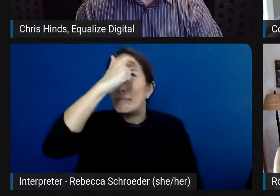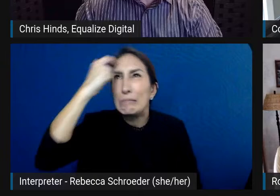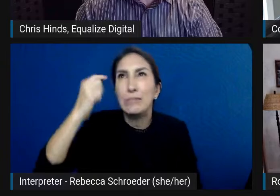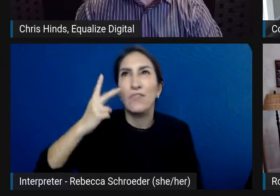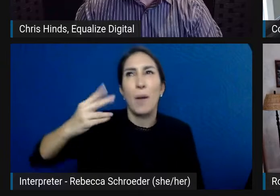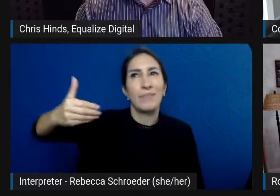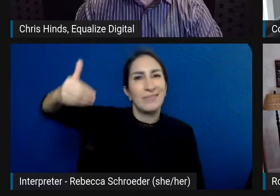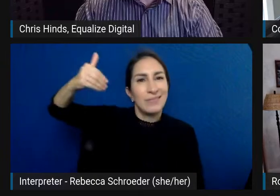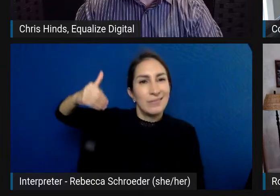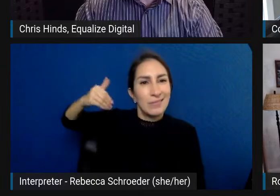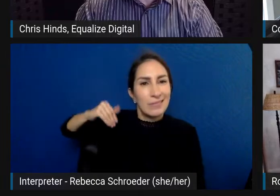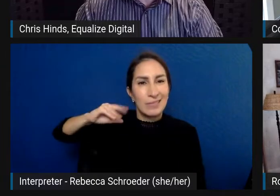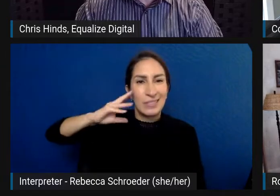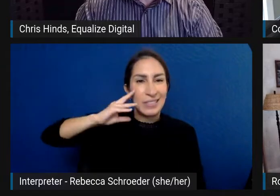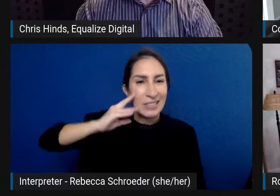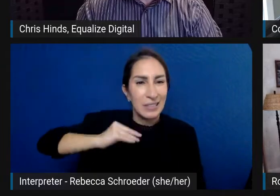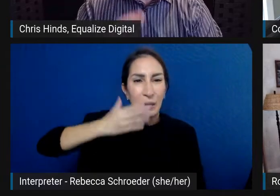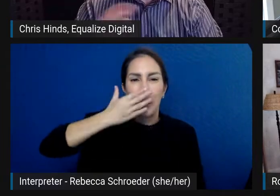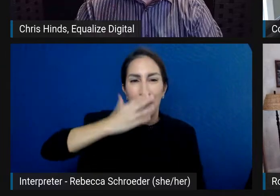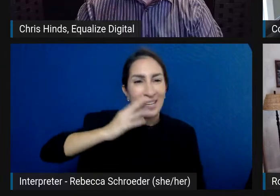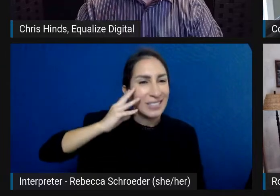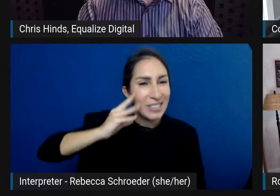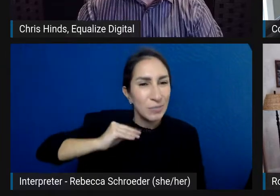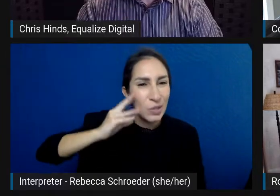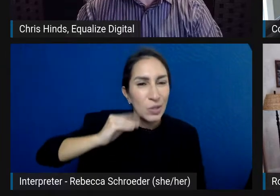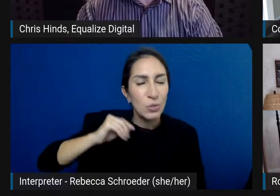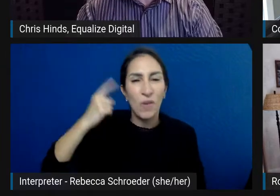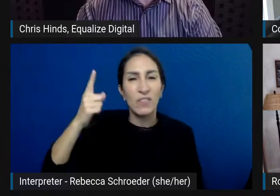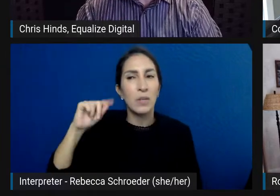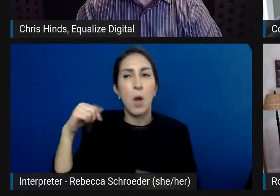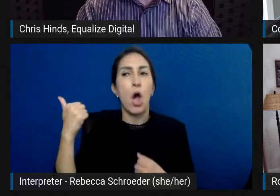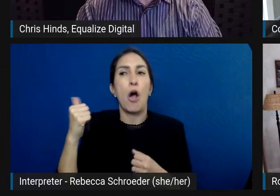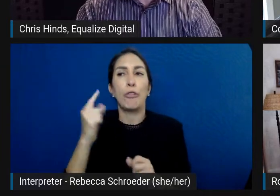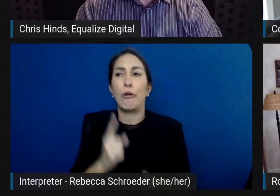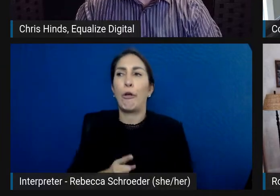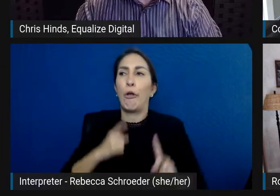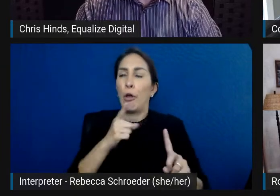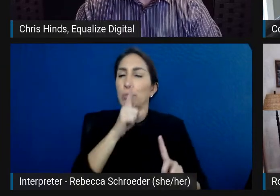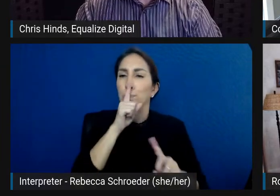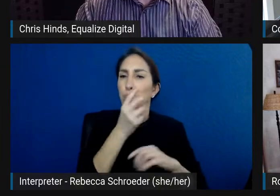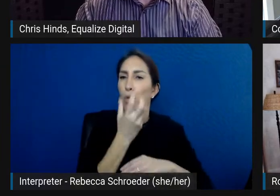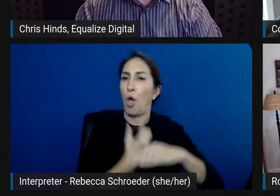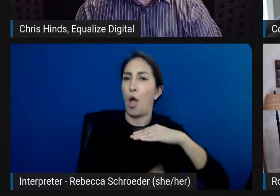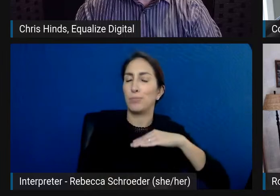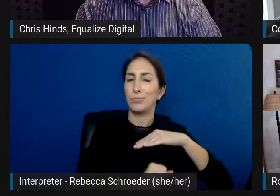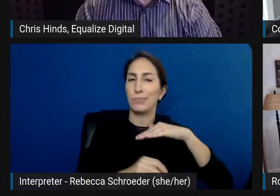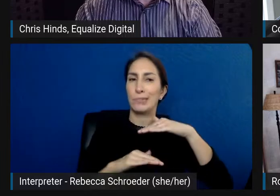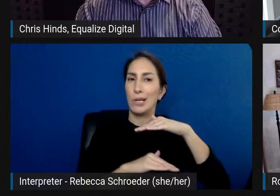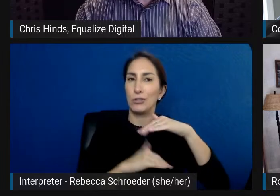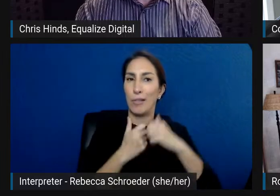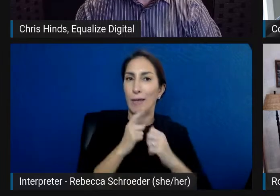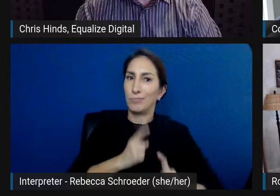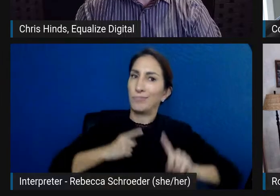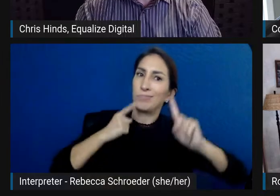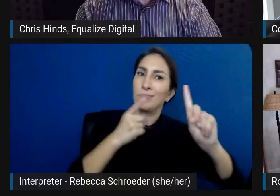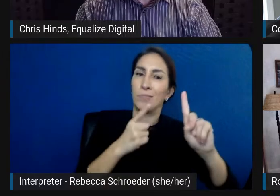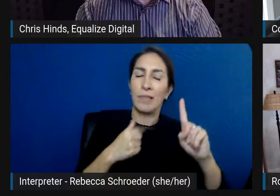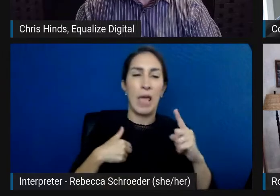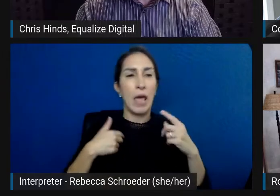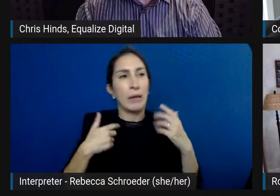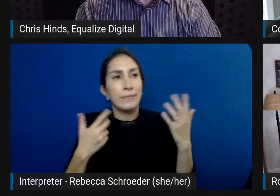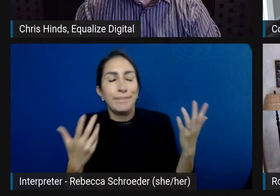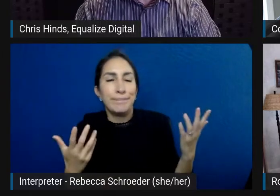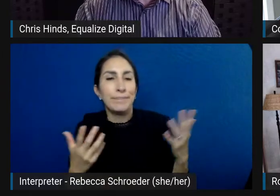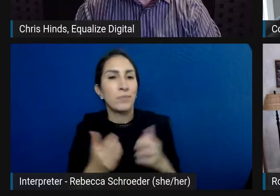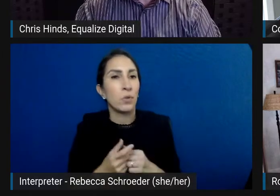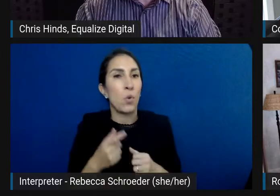sure. Or there's some other underlying objection there that I don't want to touch. Like, Rob, you mentioned, just outright